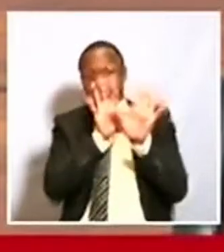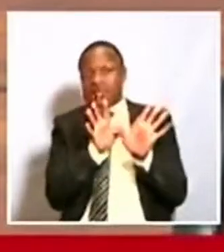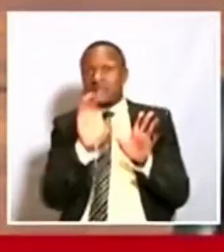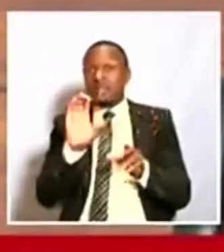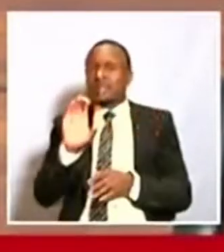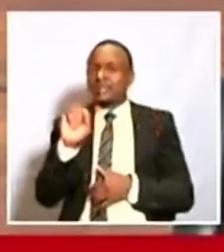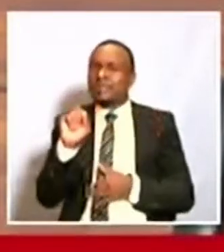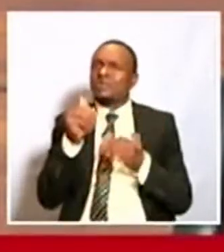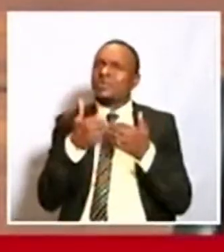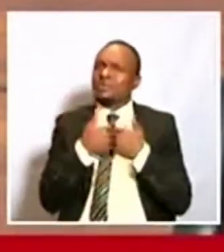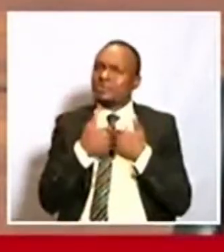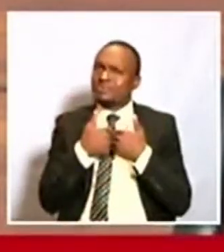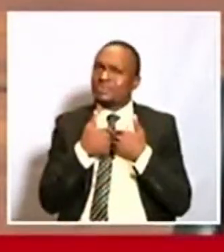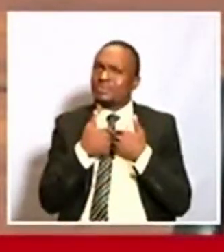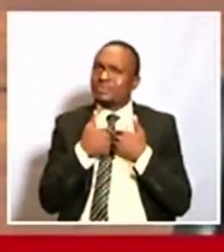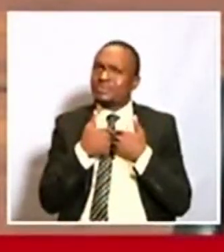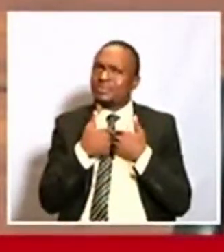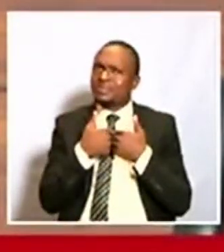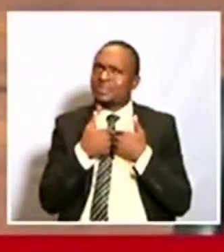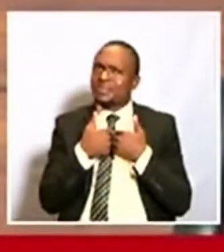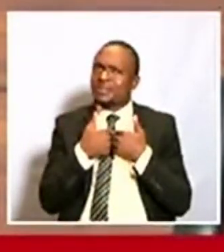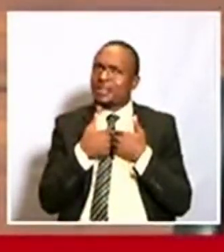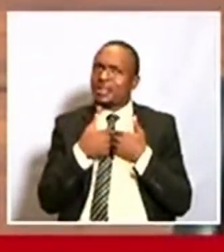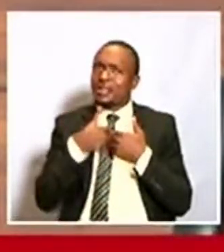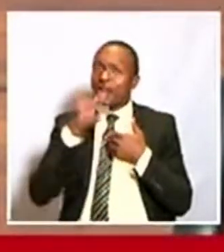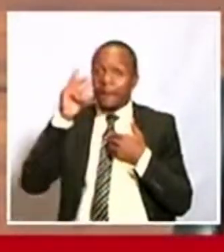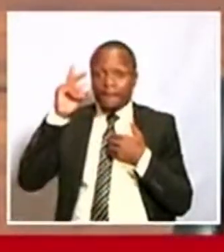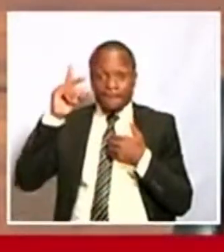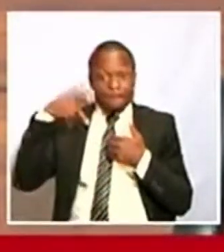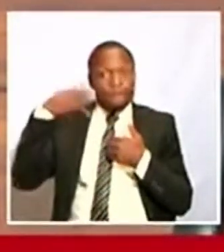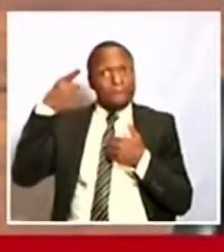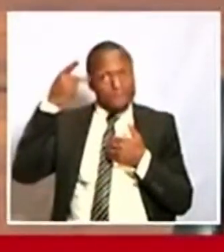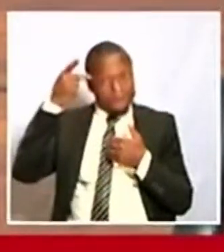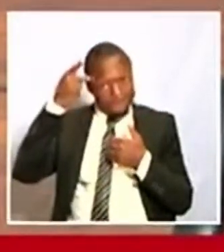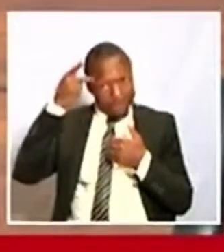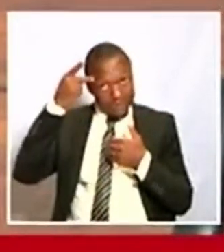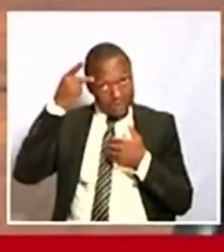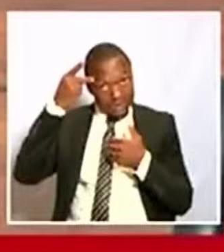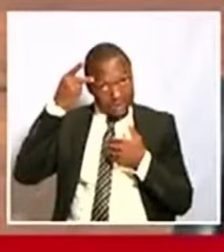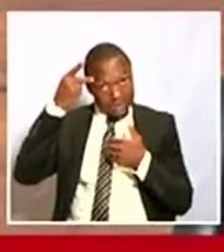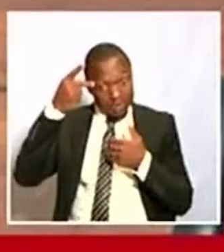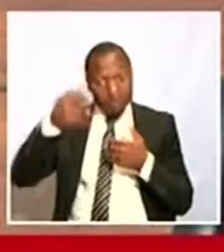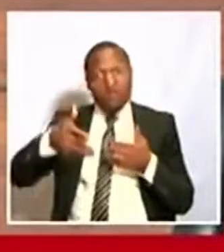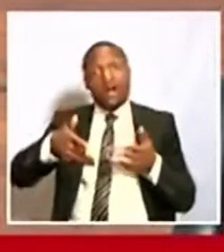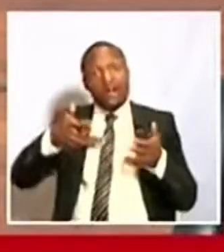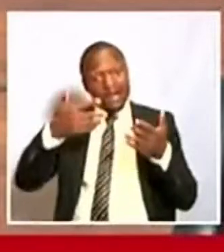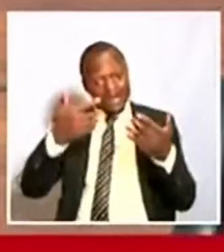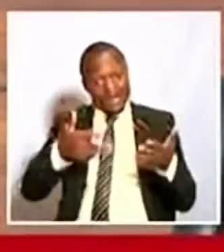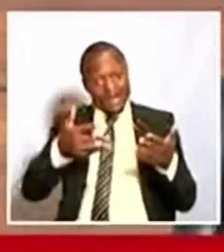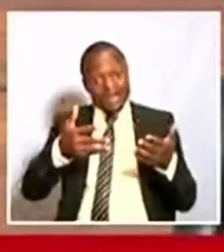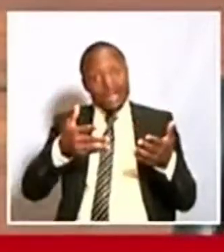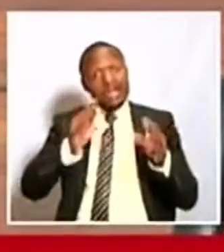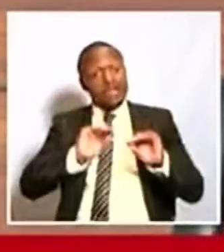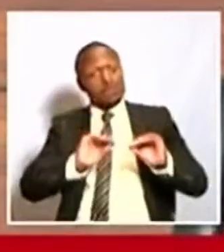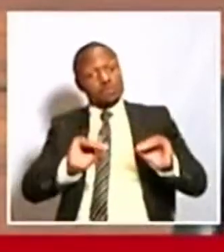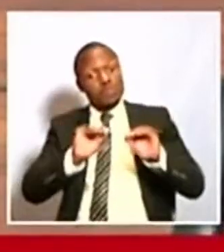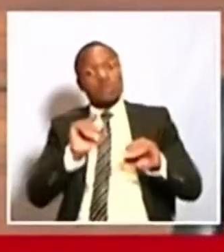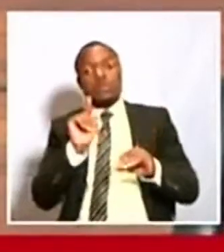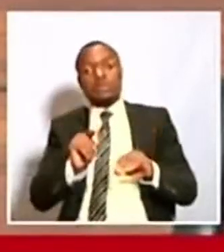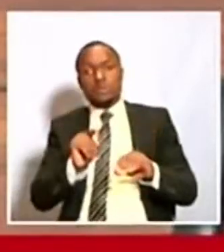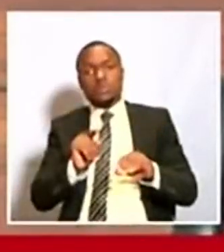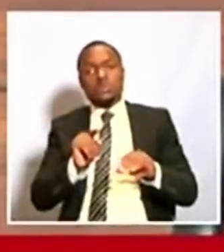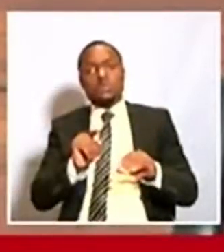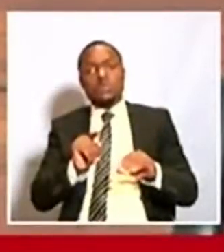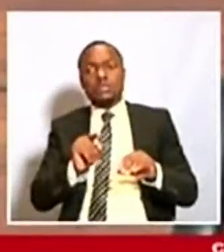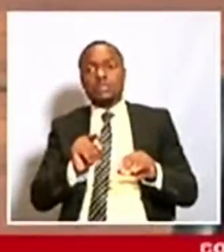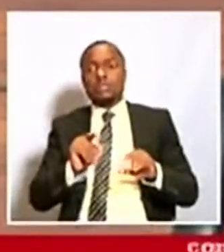have an invisible political hand that instructs you just to give them, even if they haven't brought the